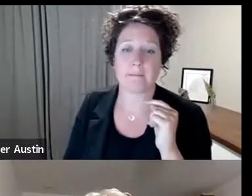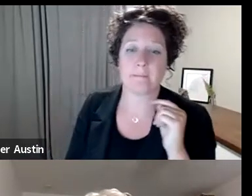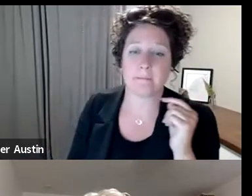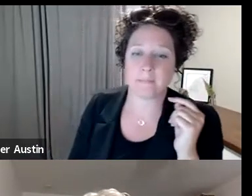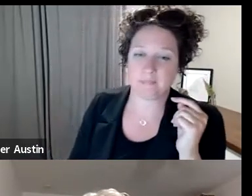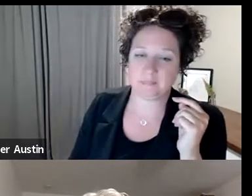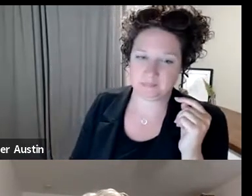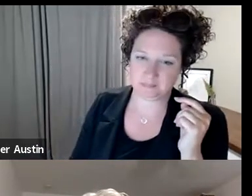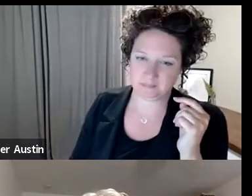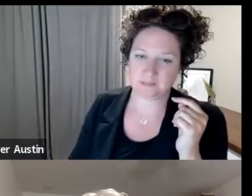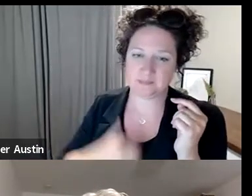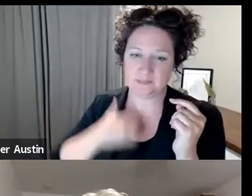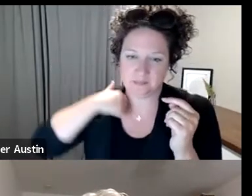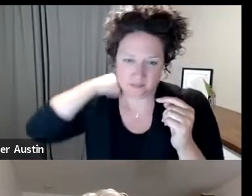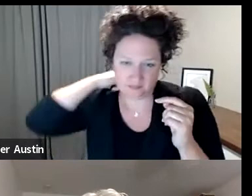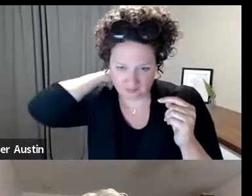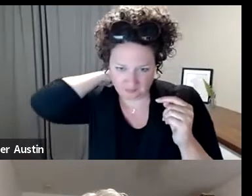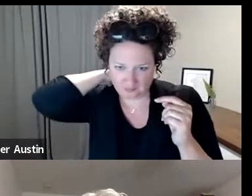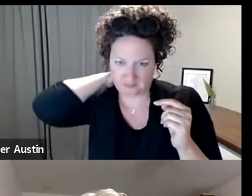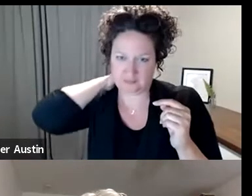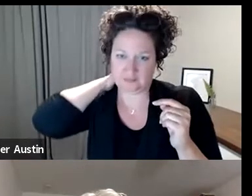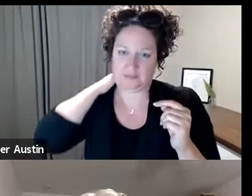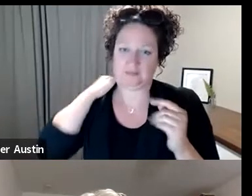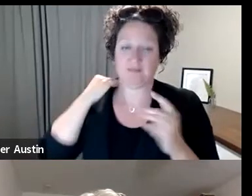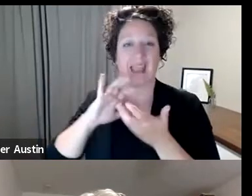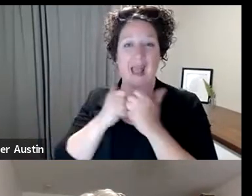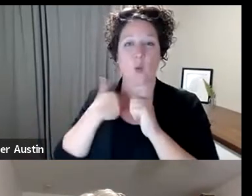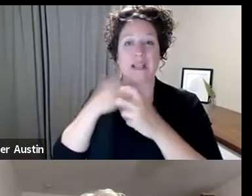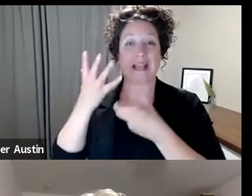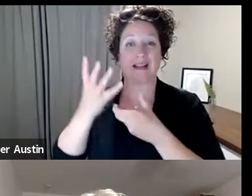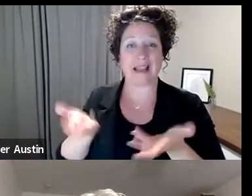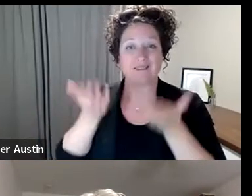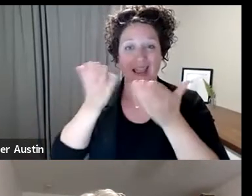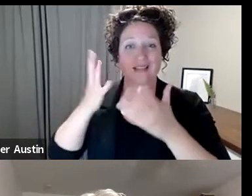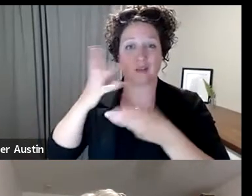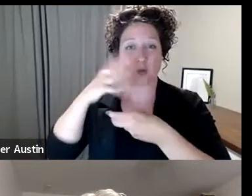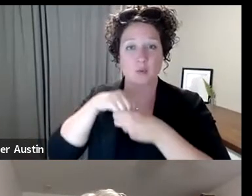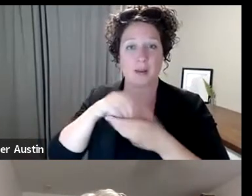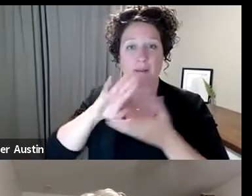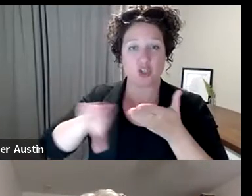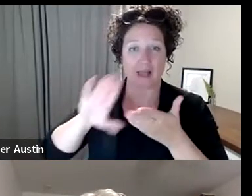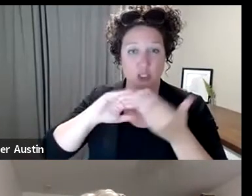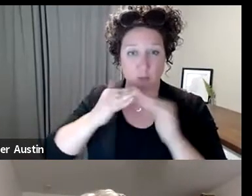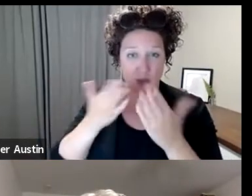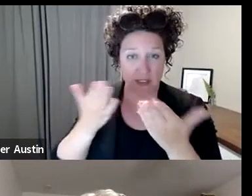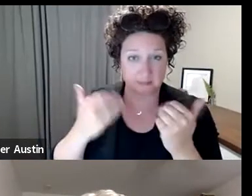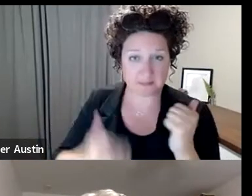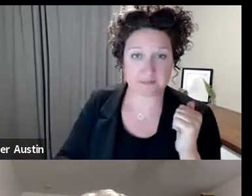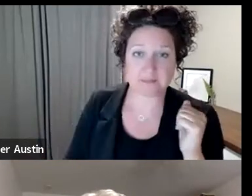issue of how we can advance and incorporate marginalized communities?